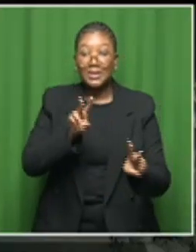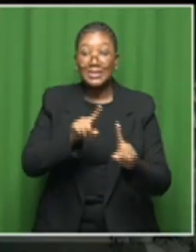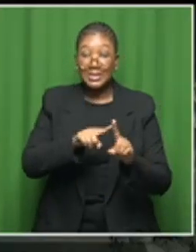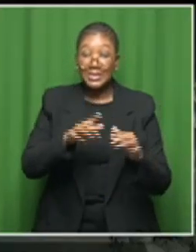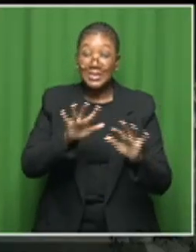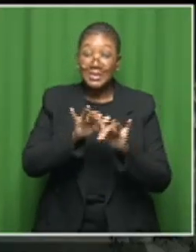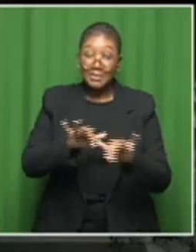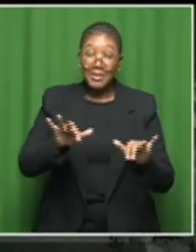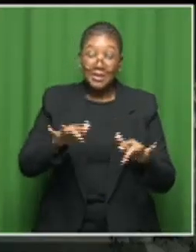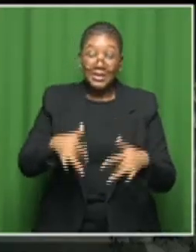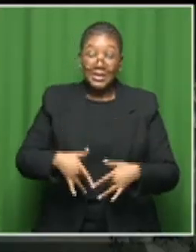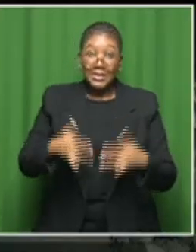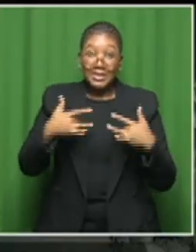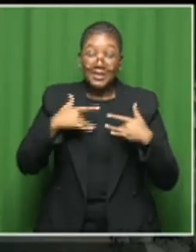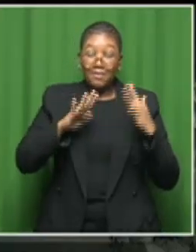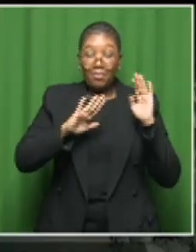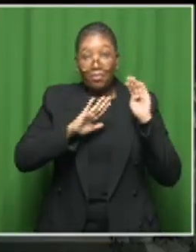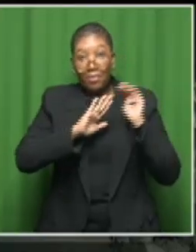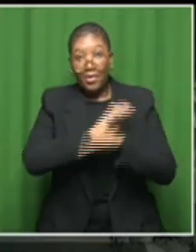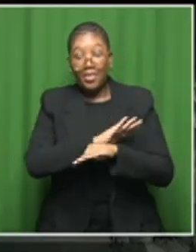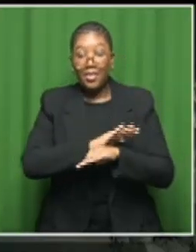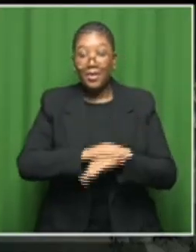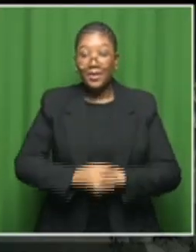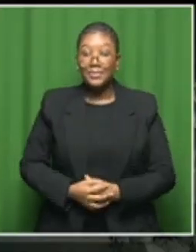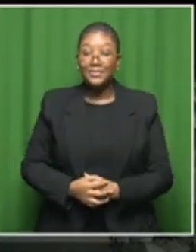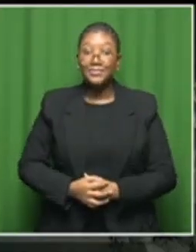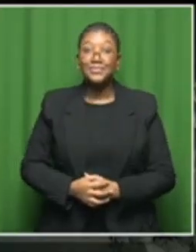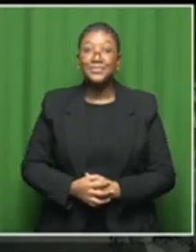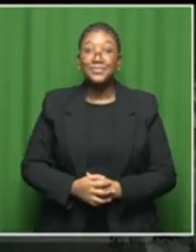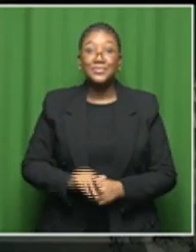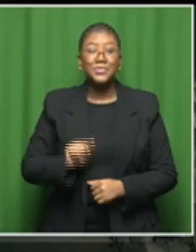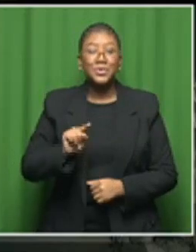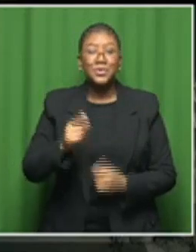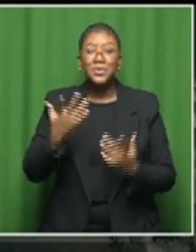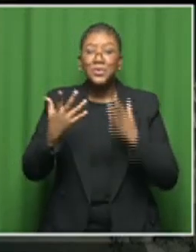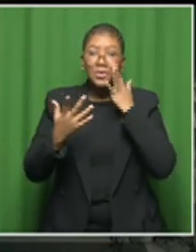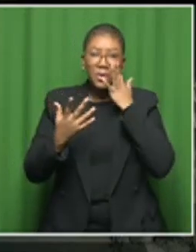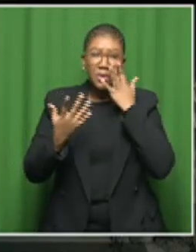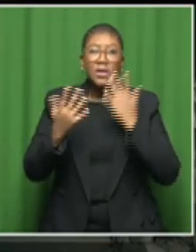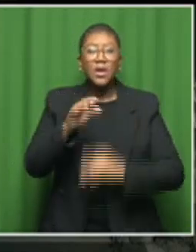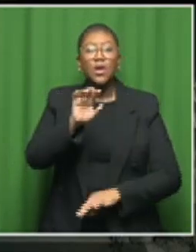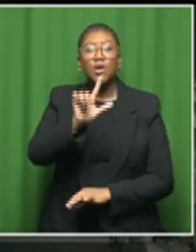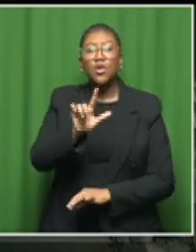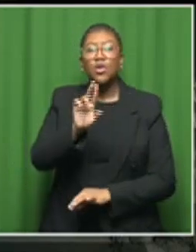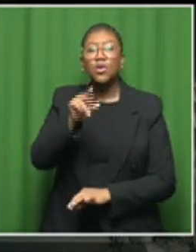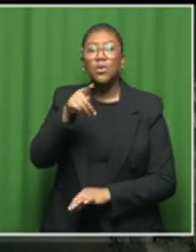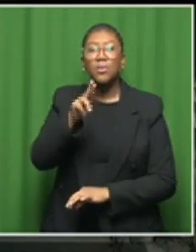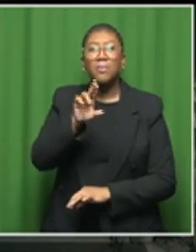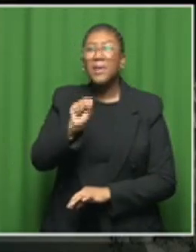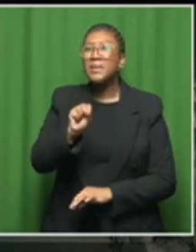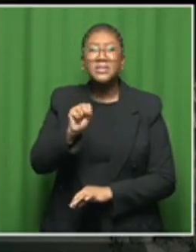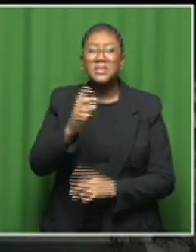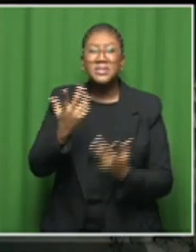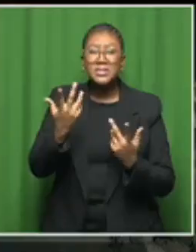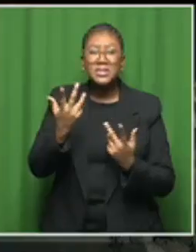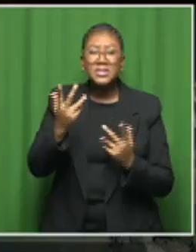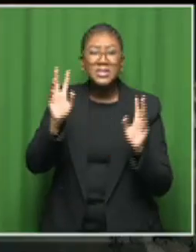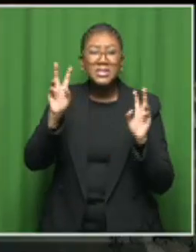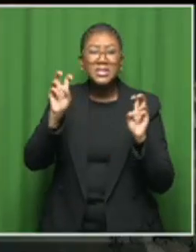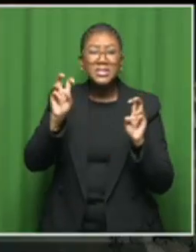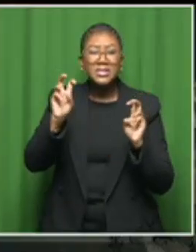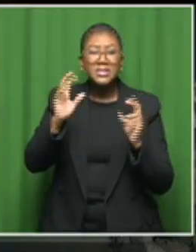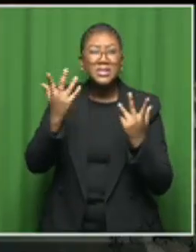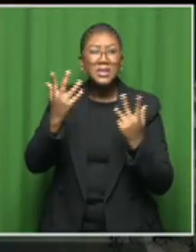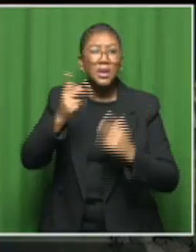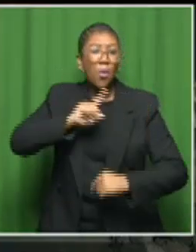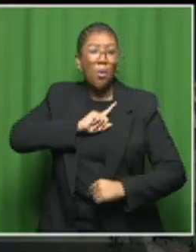alive. But Una, talk to us about it. I mean, what do you believe causes lupus? What is it that is